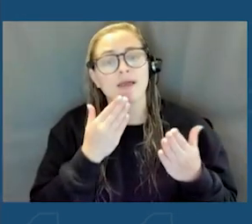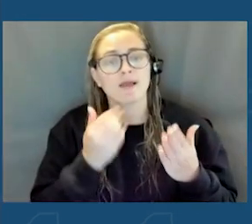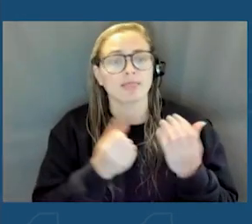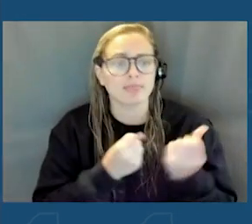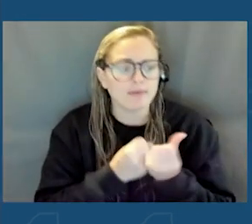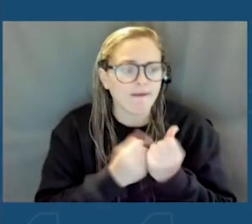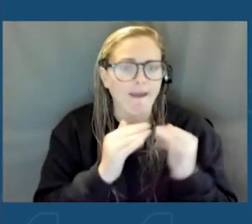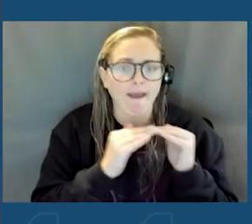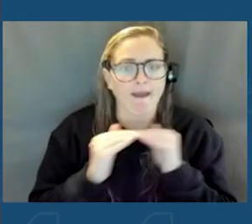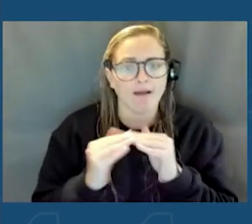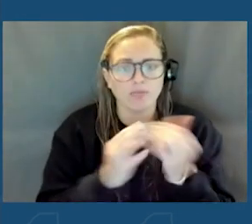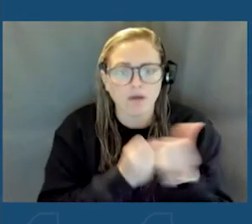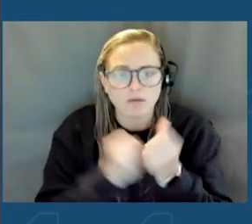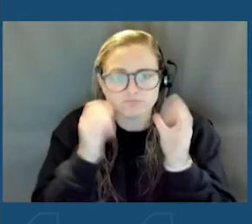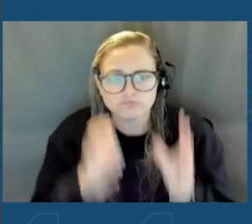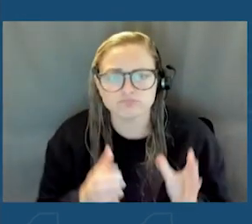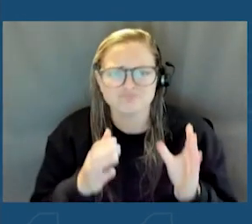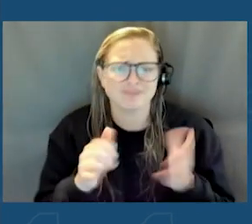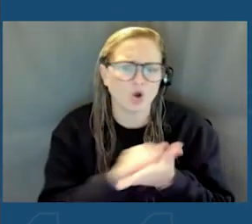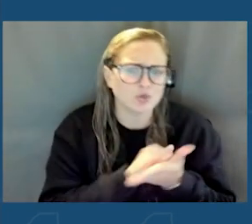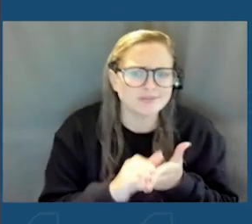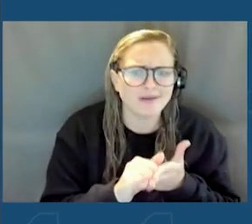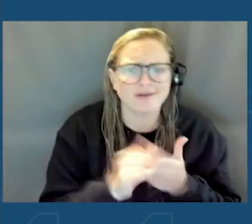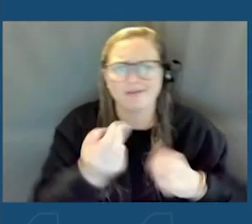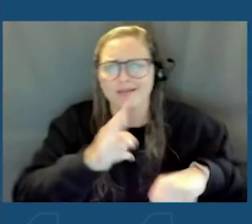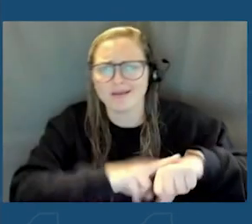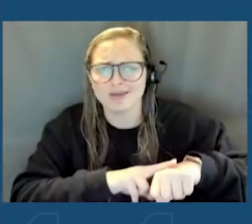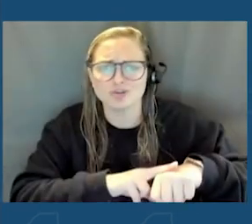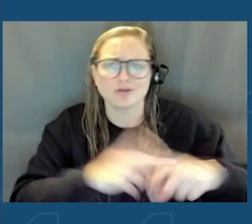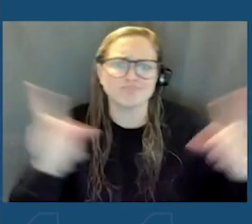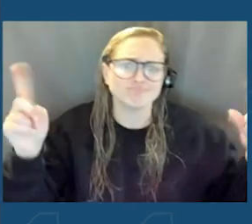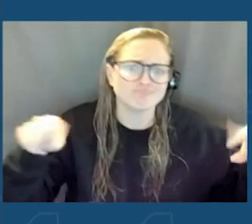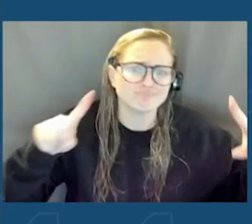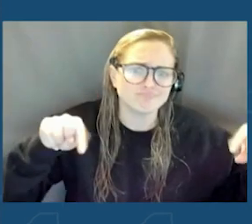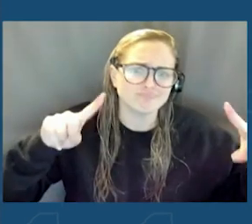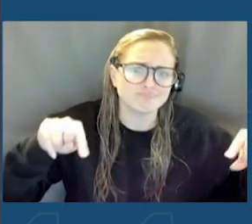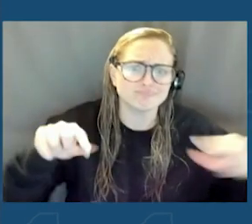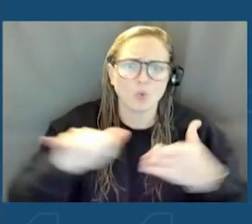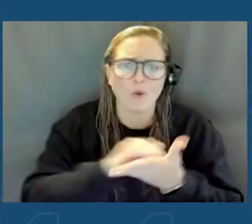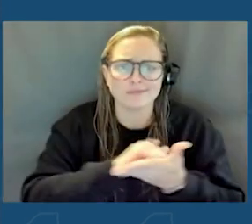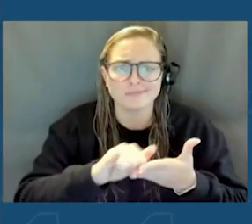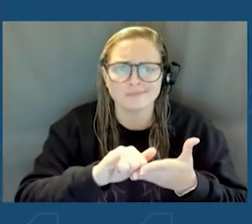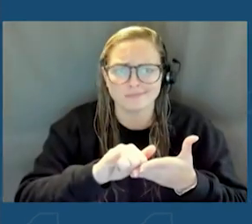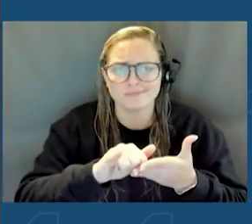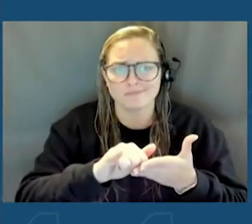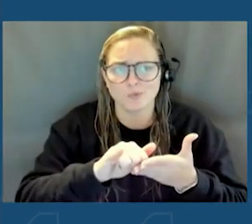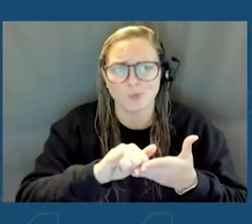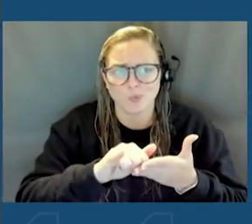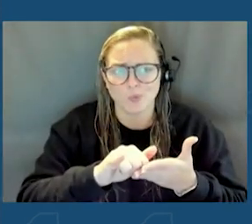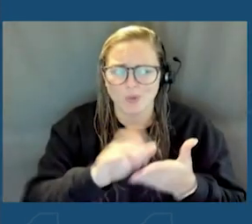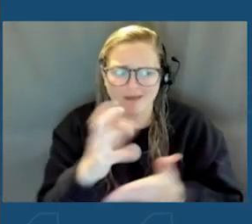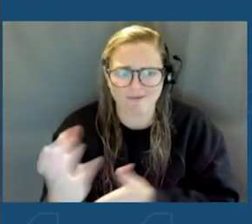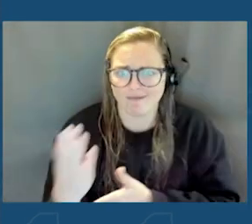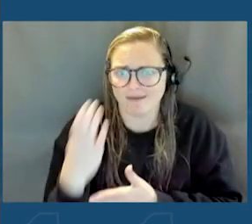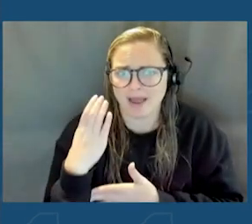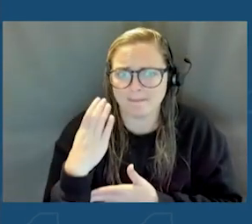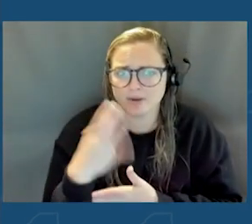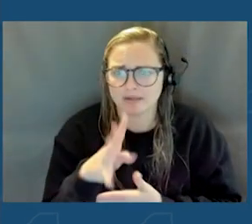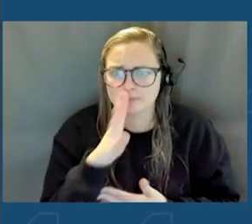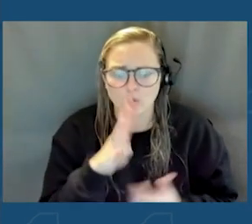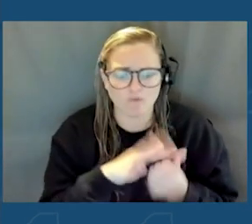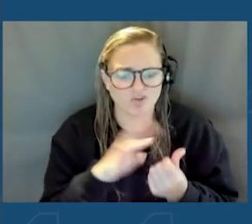and across the nation who have come for years to our state capitol. I spoke probably the last 7, 8 years. You